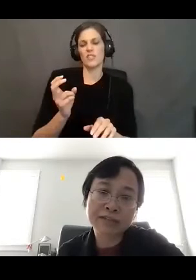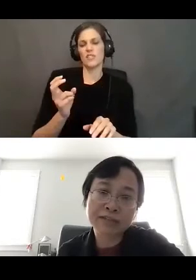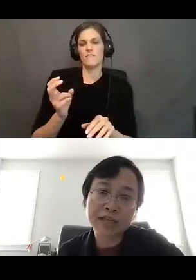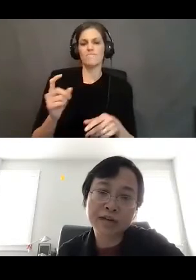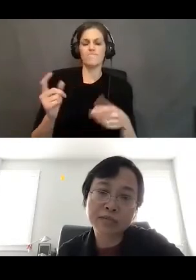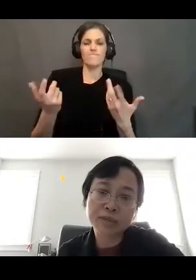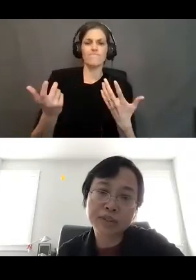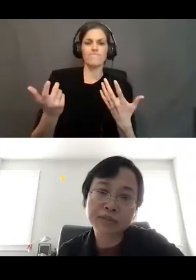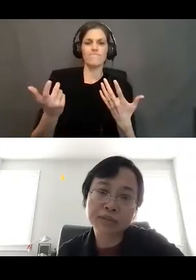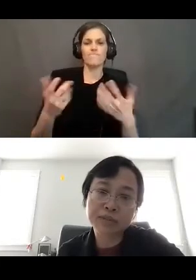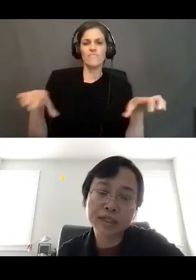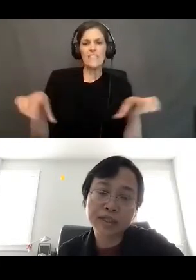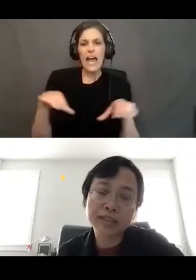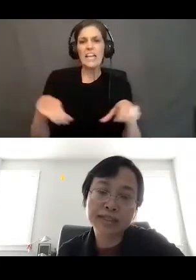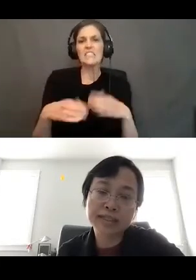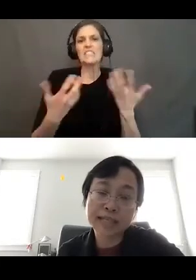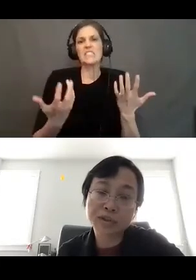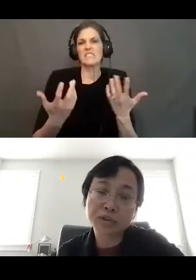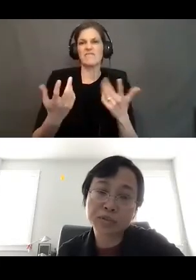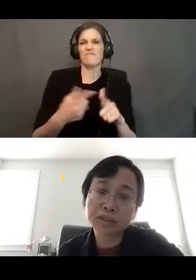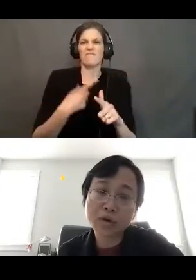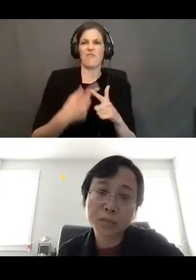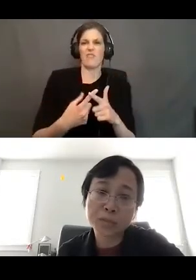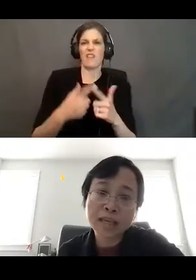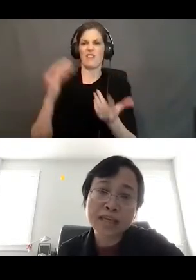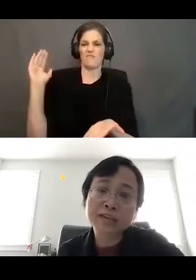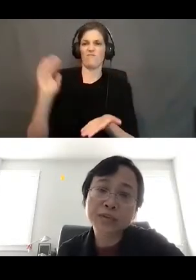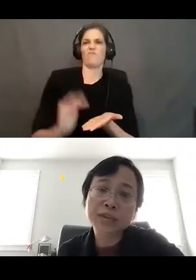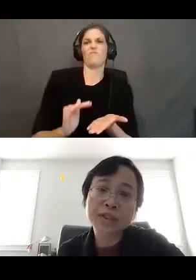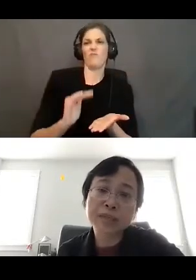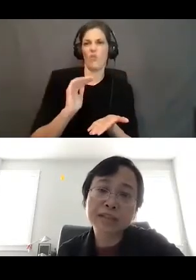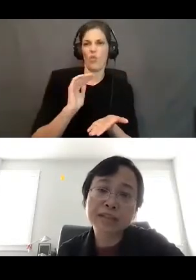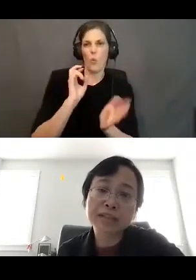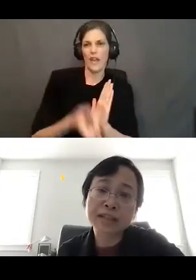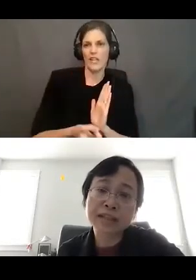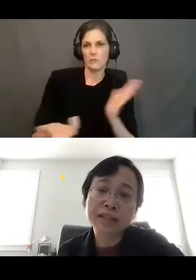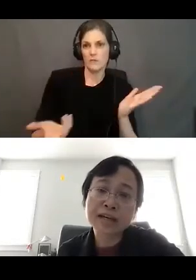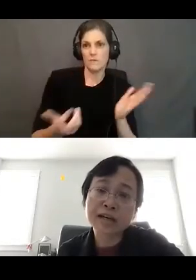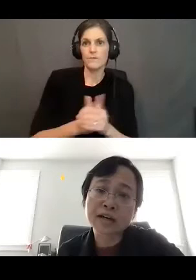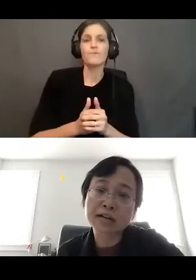definitely tends to be low. If students are basically